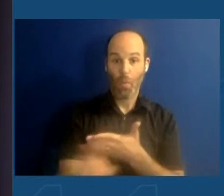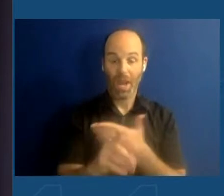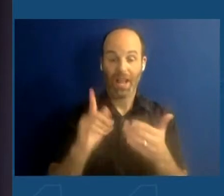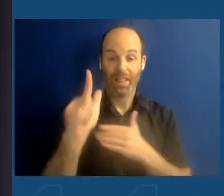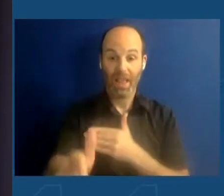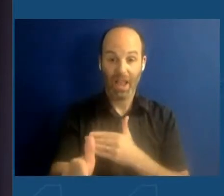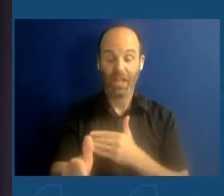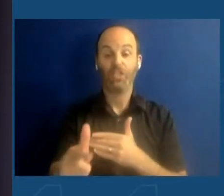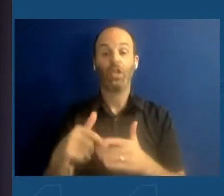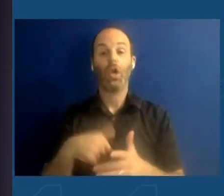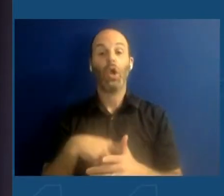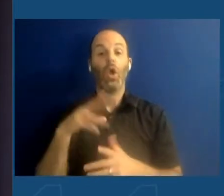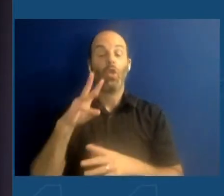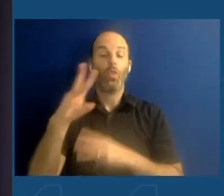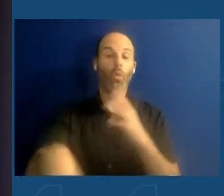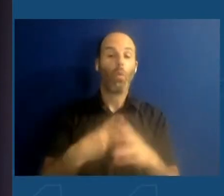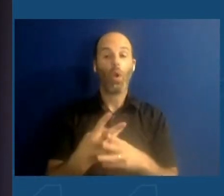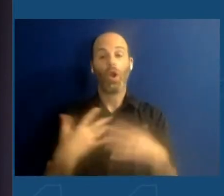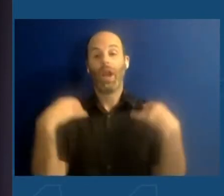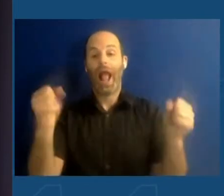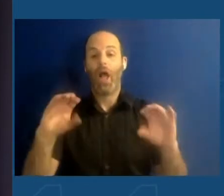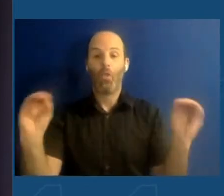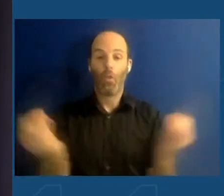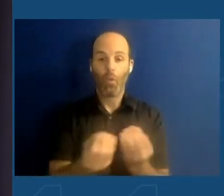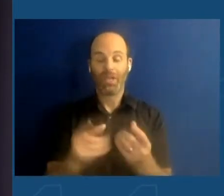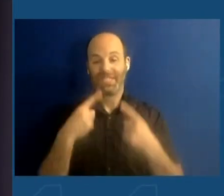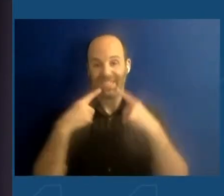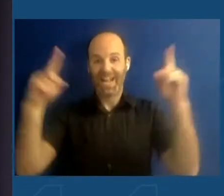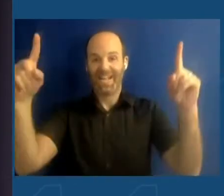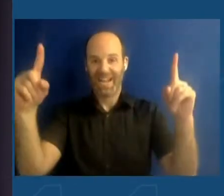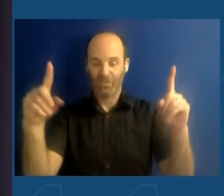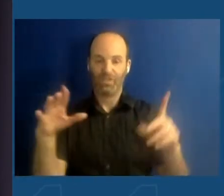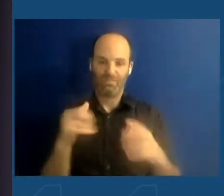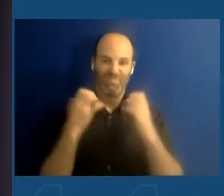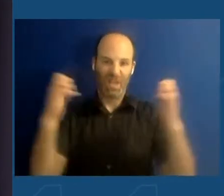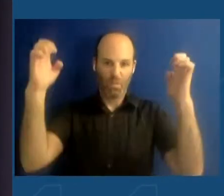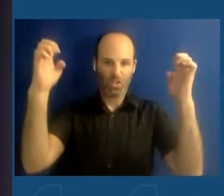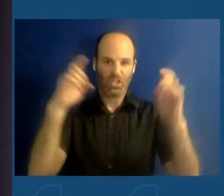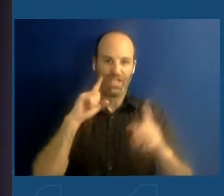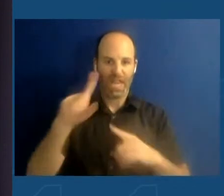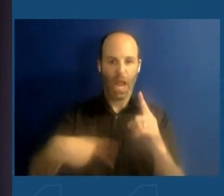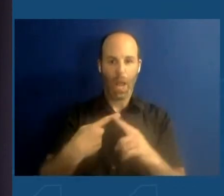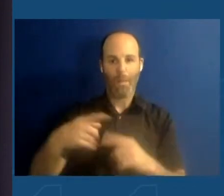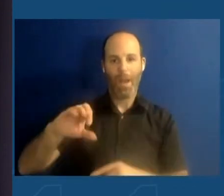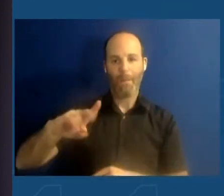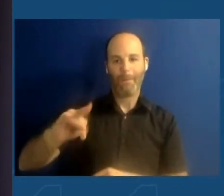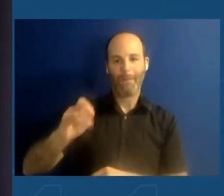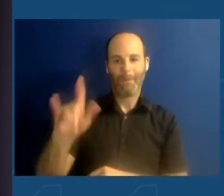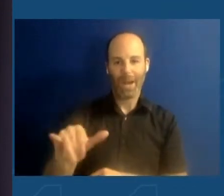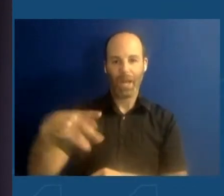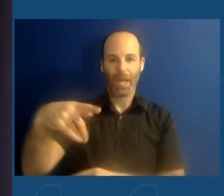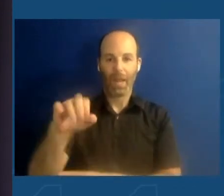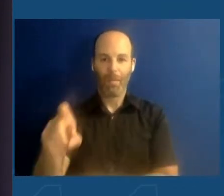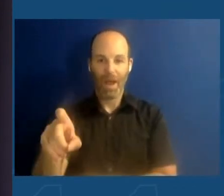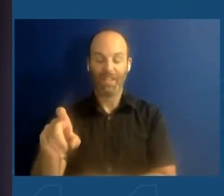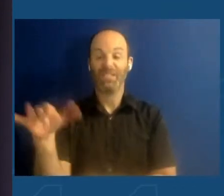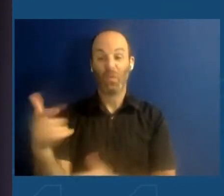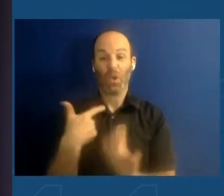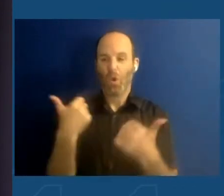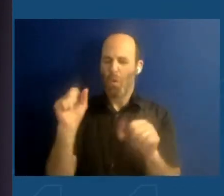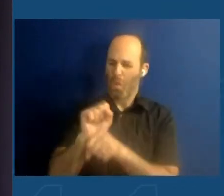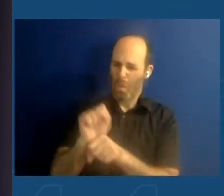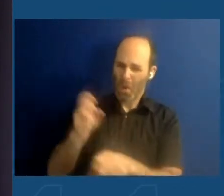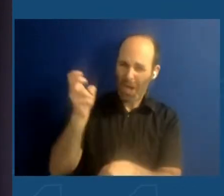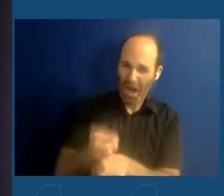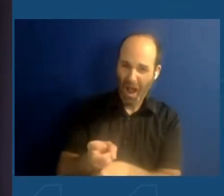risk. And we're continuing to work very hard to address this virus. A principal